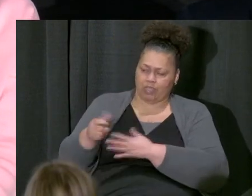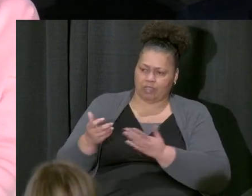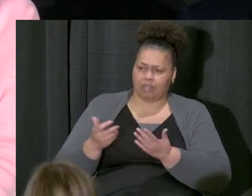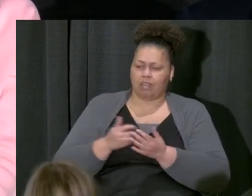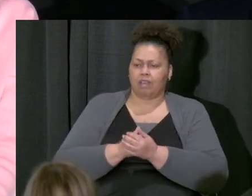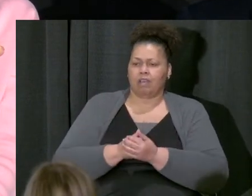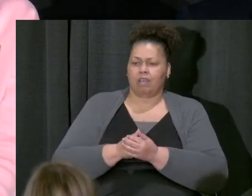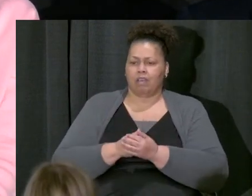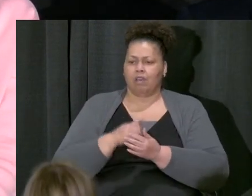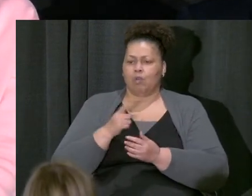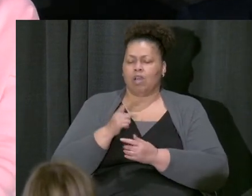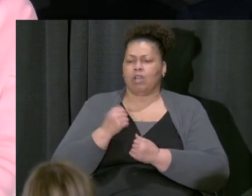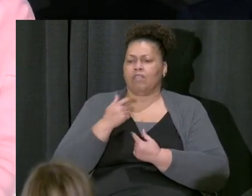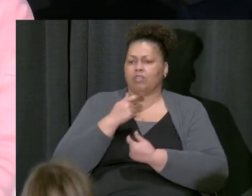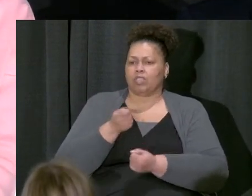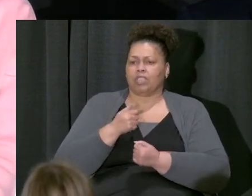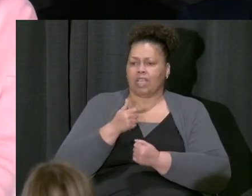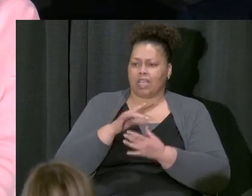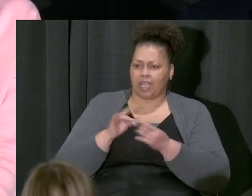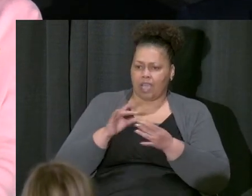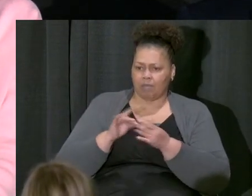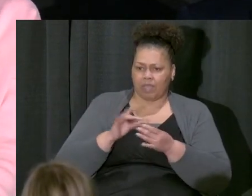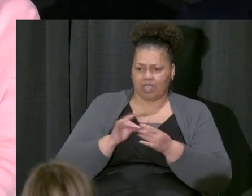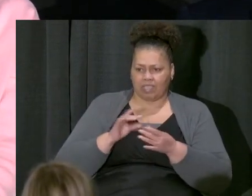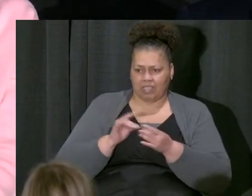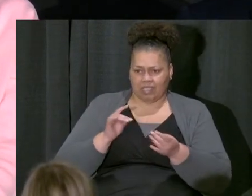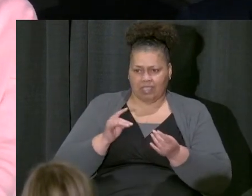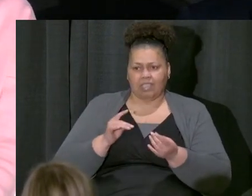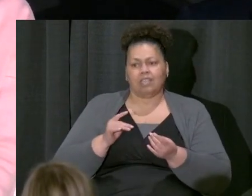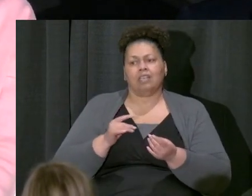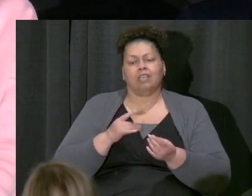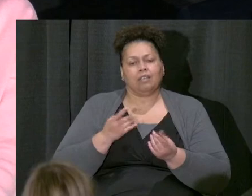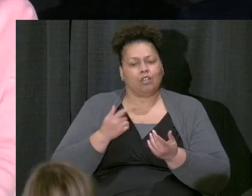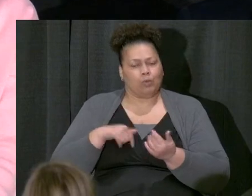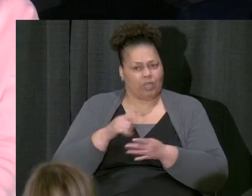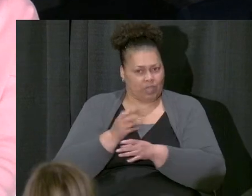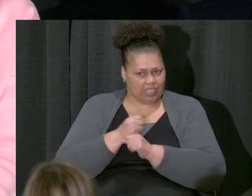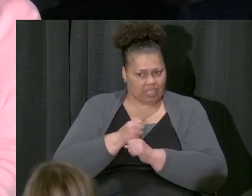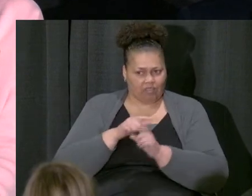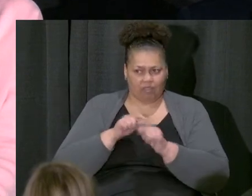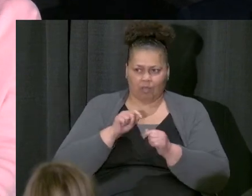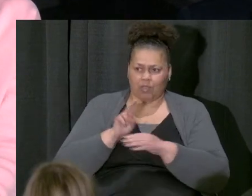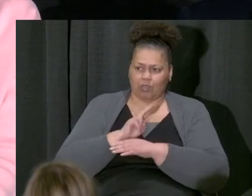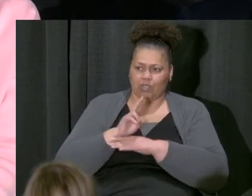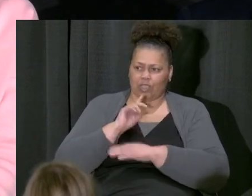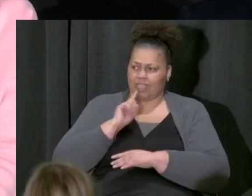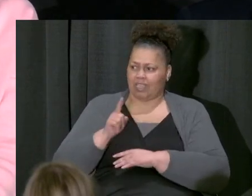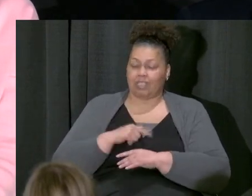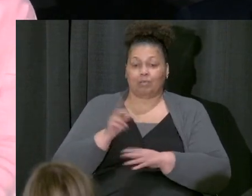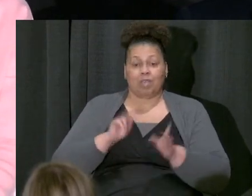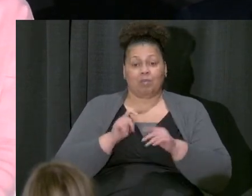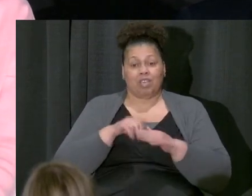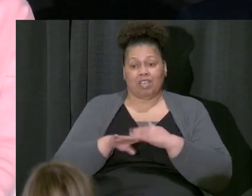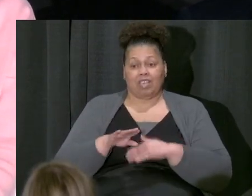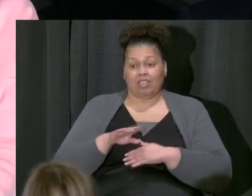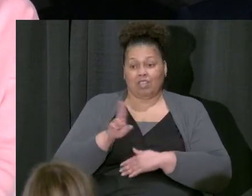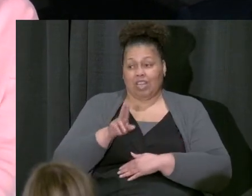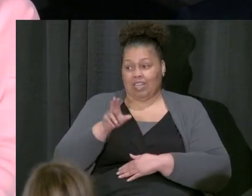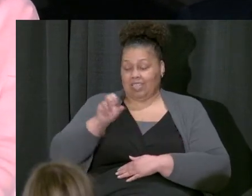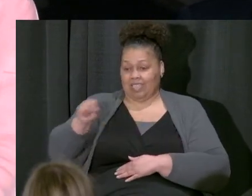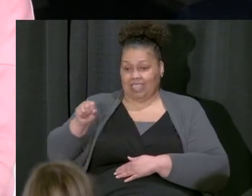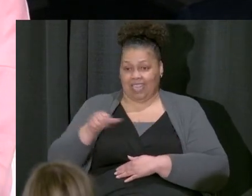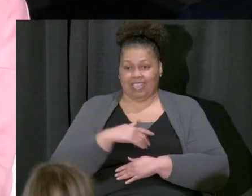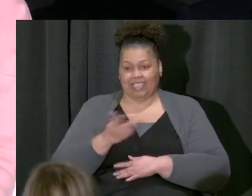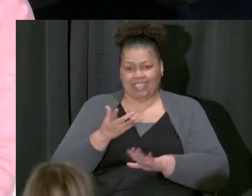interesting comments we received from user is, people in the US, I mean, you are taller than